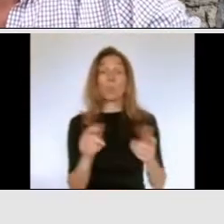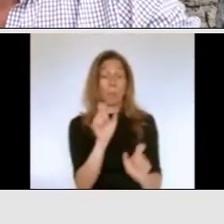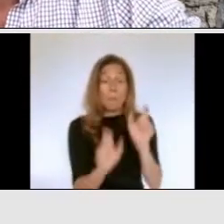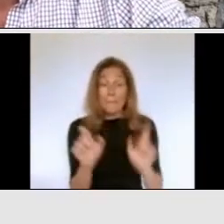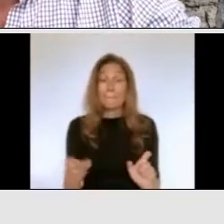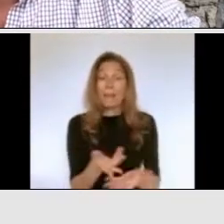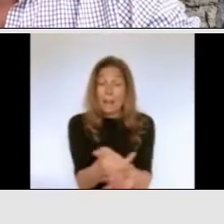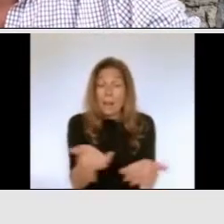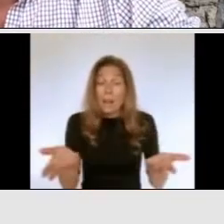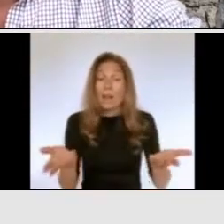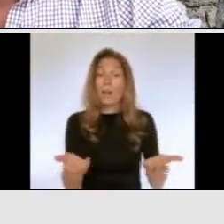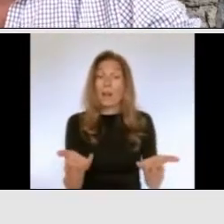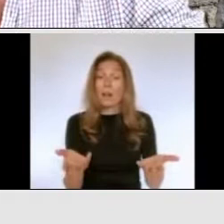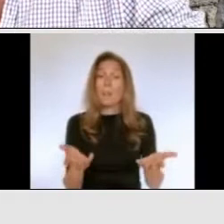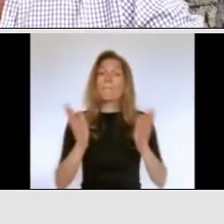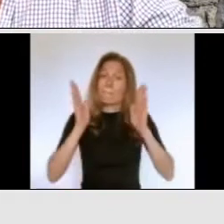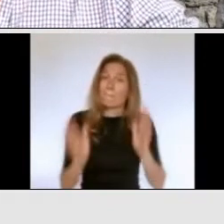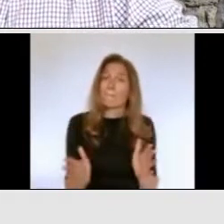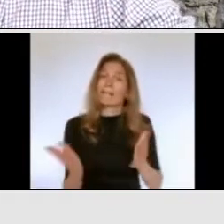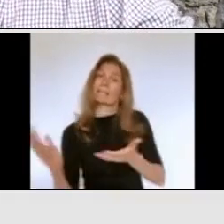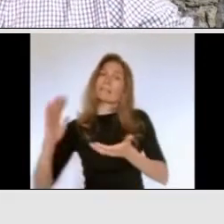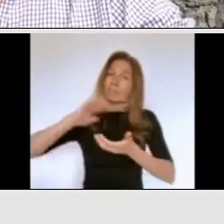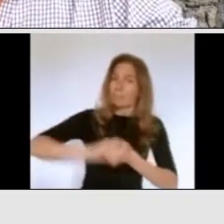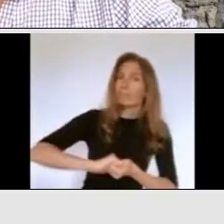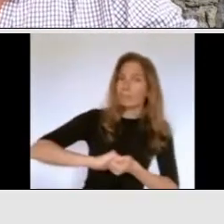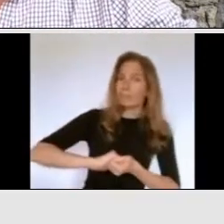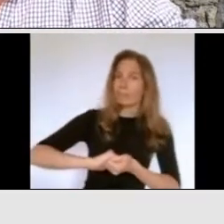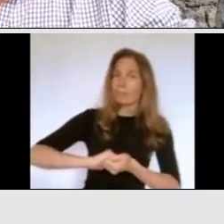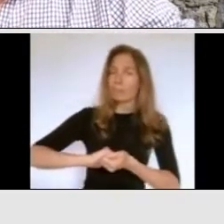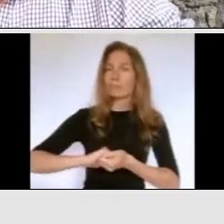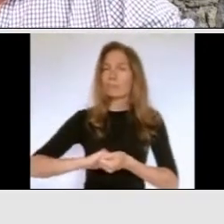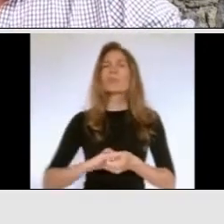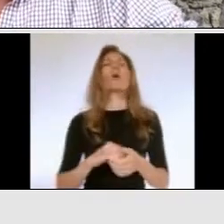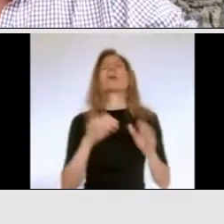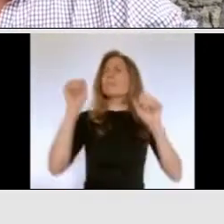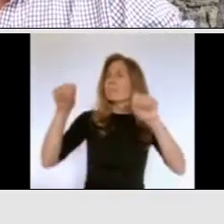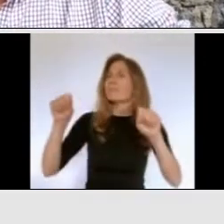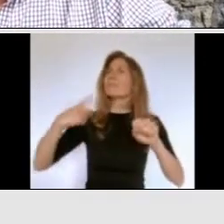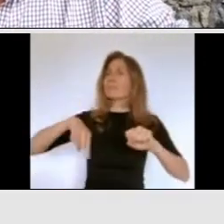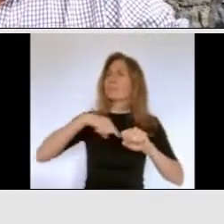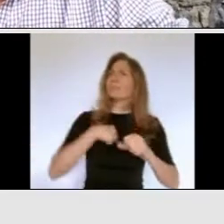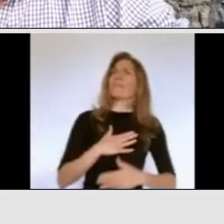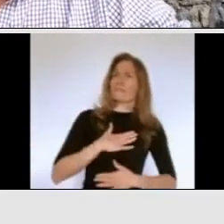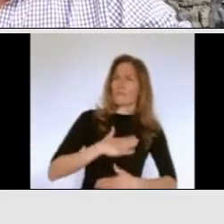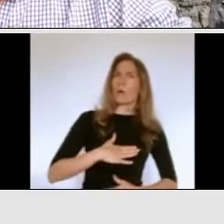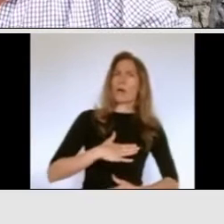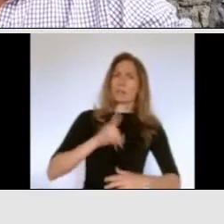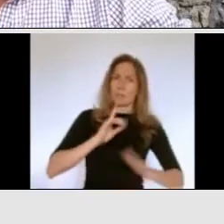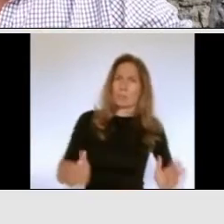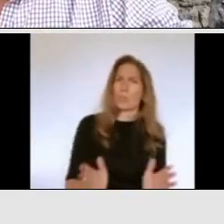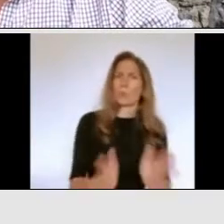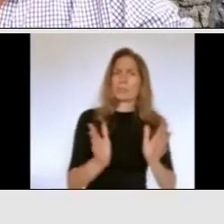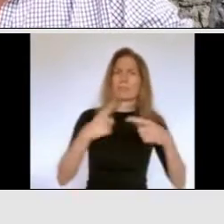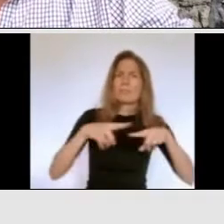in terms of people being empowered through engaging in promoting systems, that's what